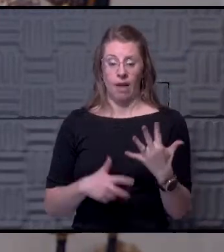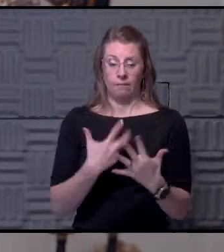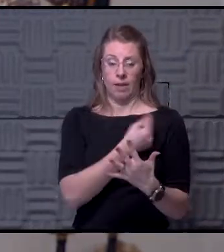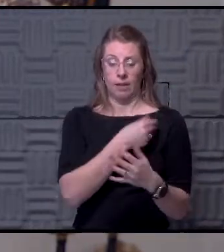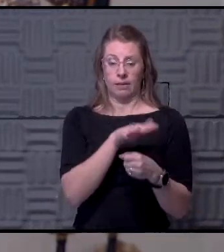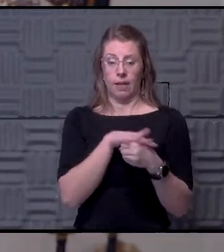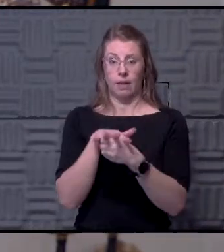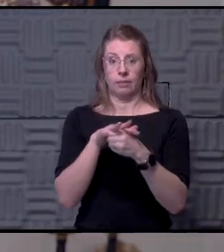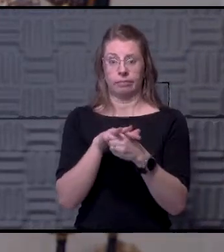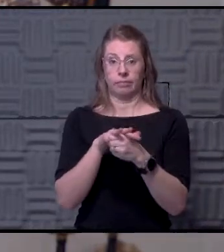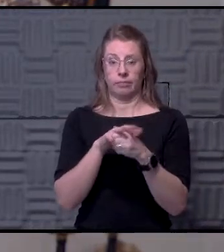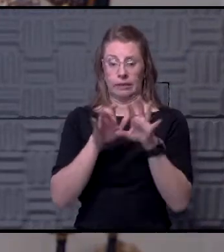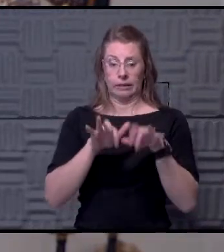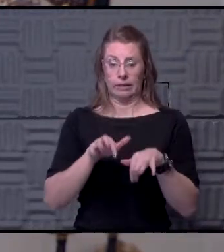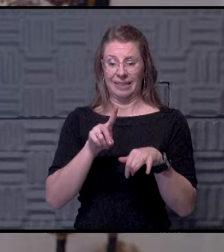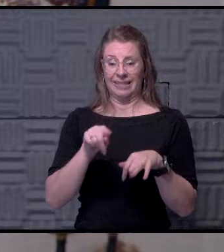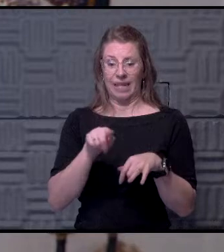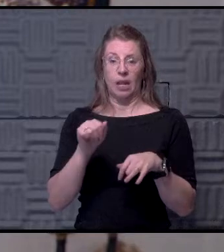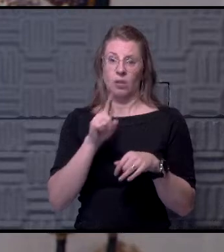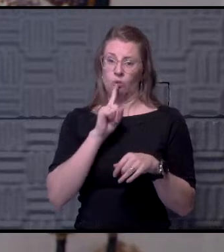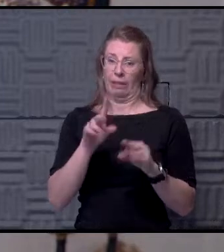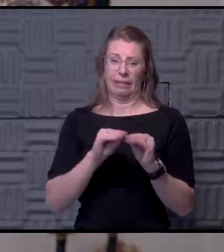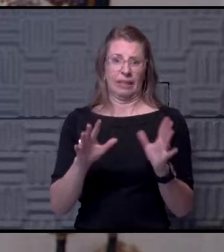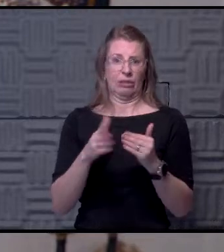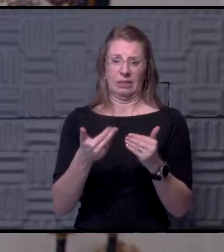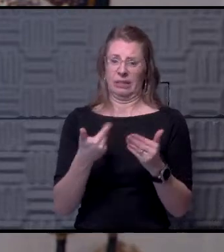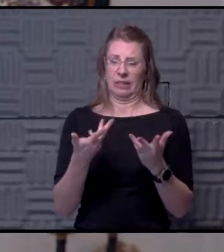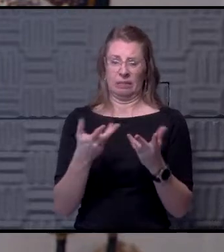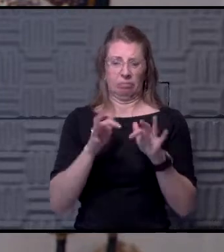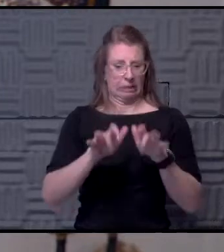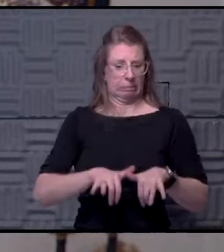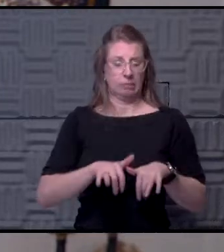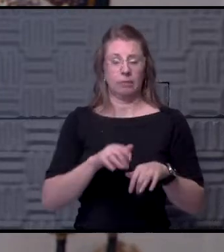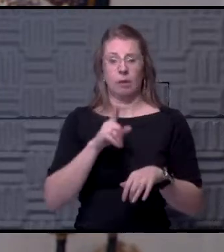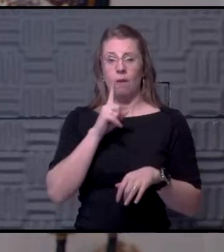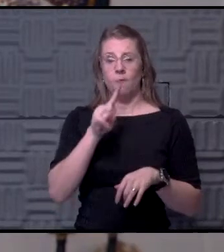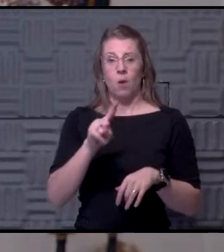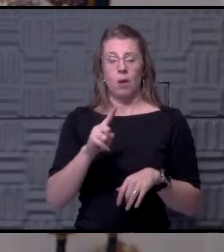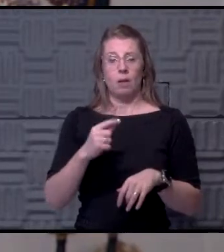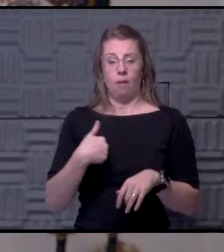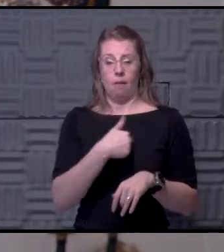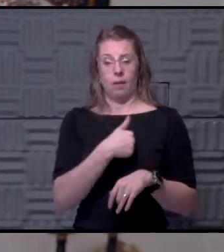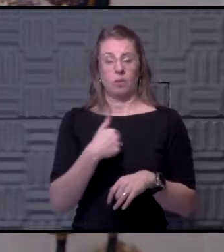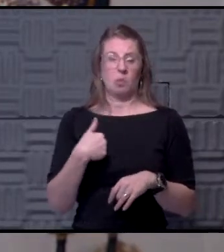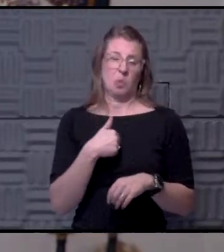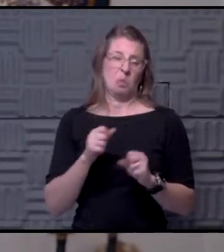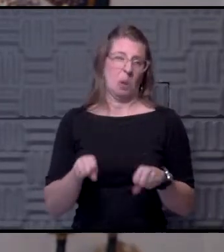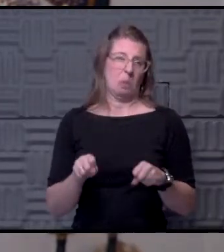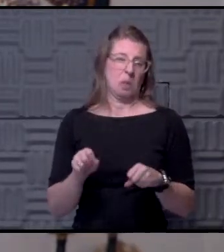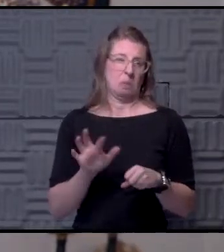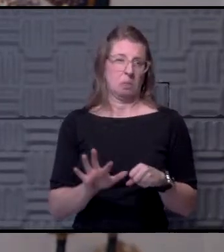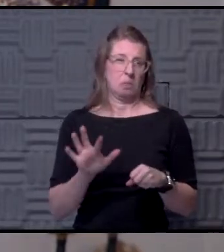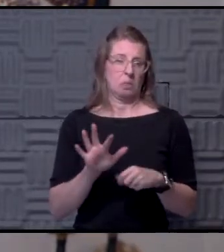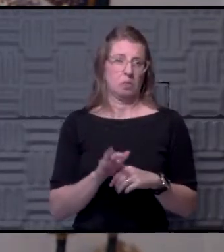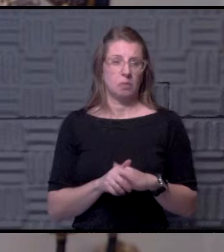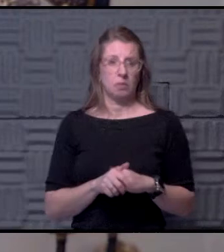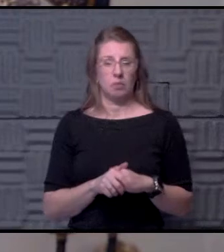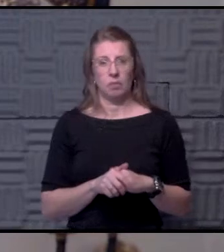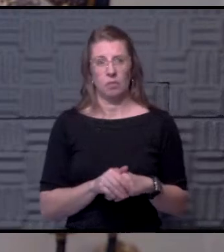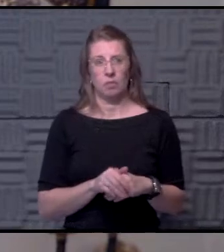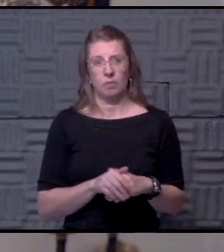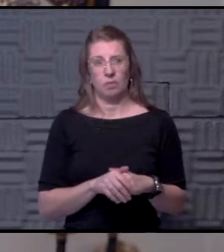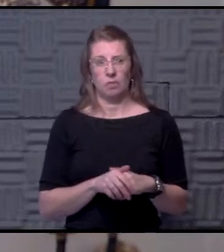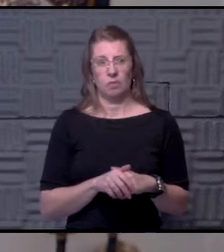sites doing the data reporting, it's pretty straightforward. When you have, in our case, we're probably now at about, I don't know,